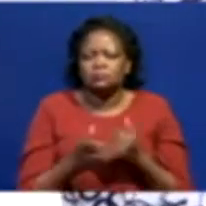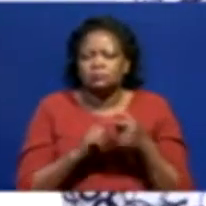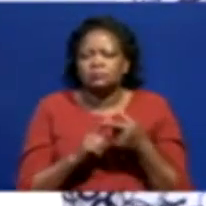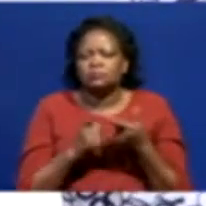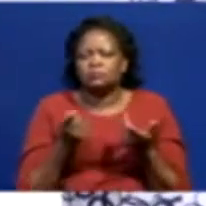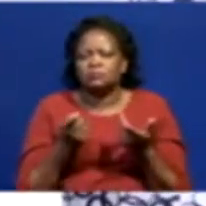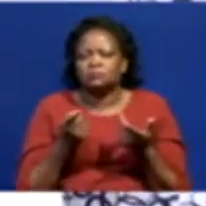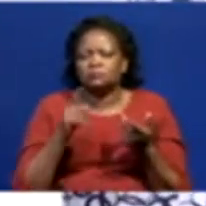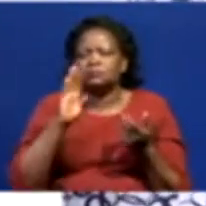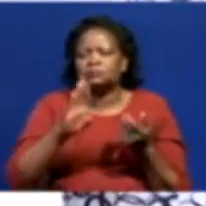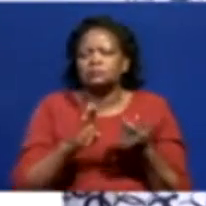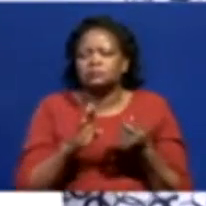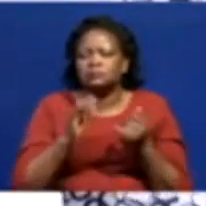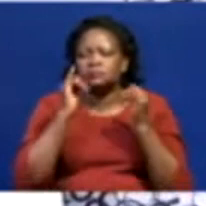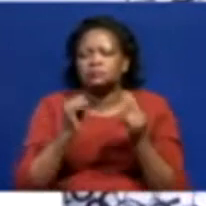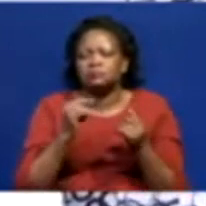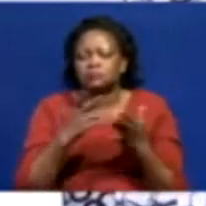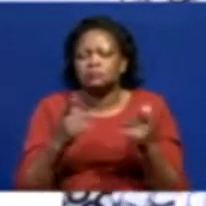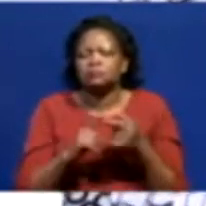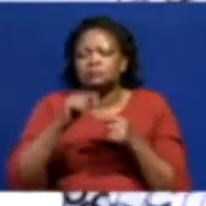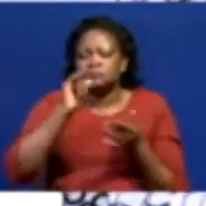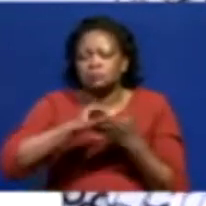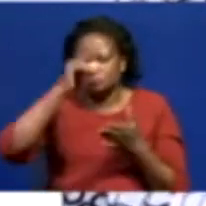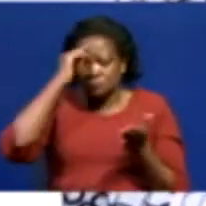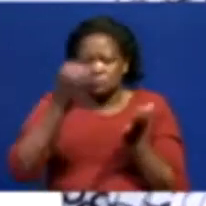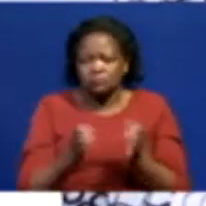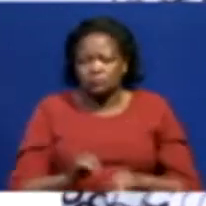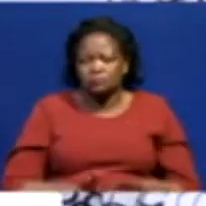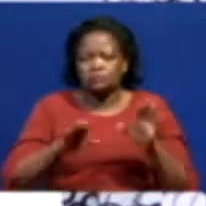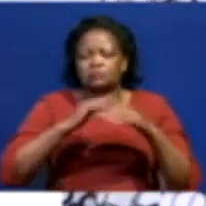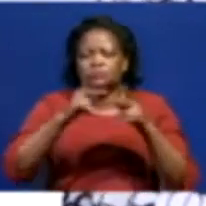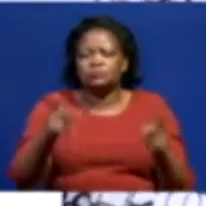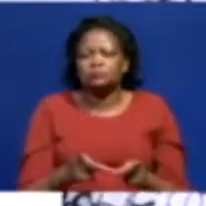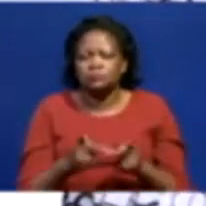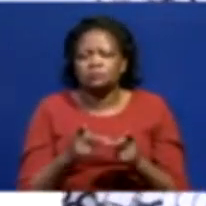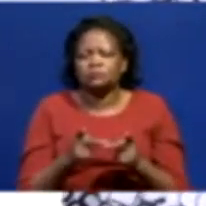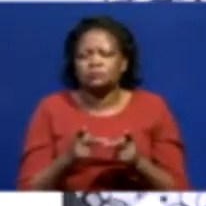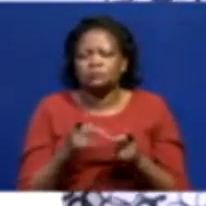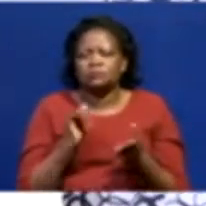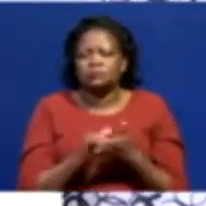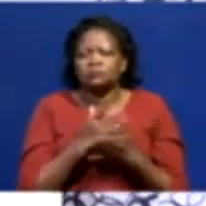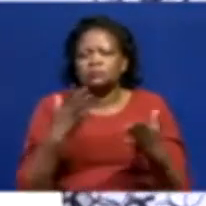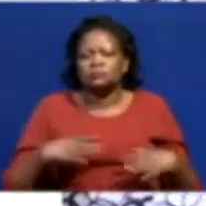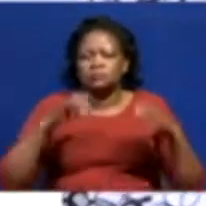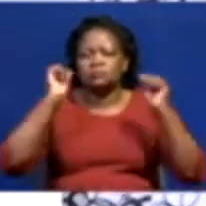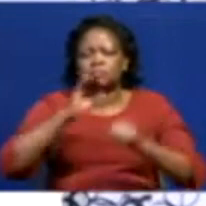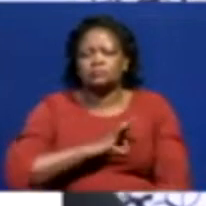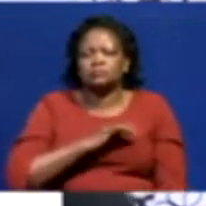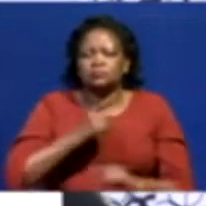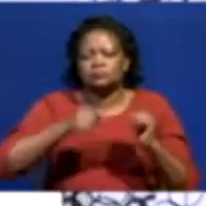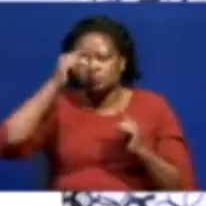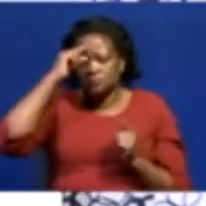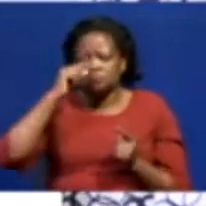about ₱1 billion in new machinery. If that government business can be spread to all the players in the industry, so that everybody can benefit from the